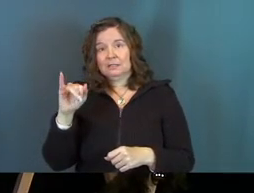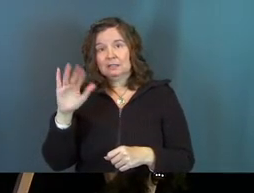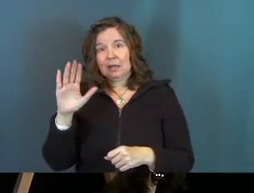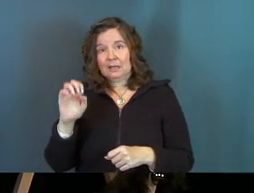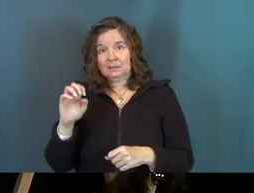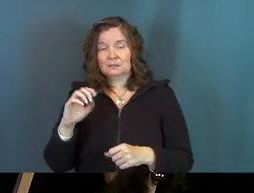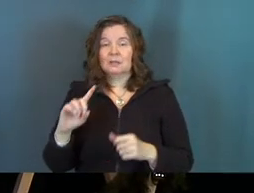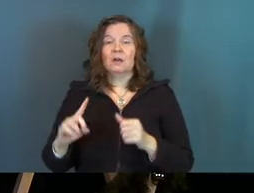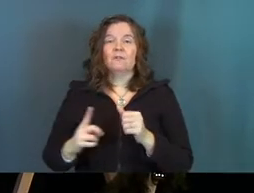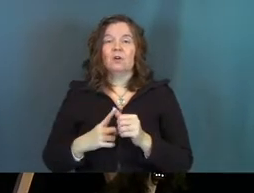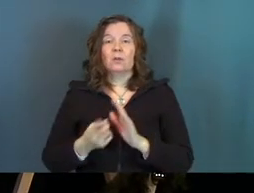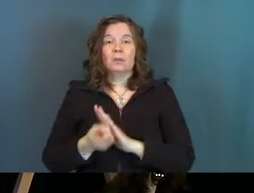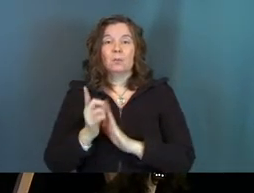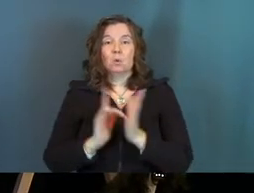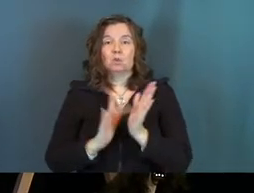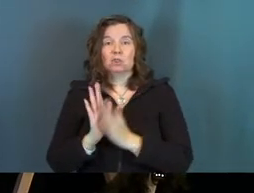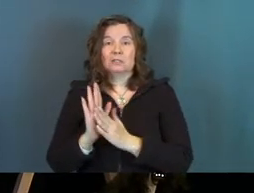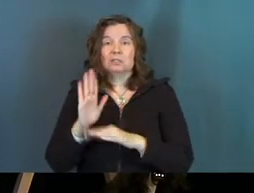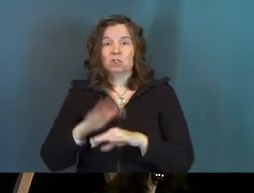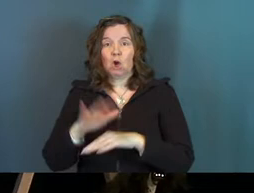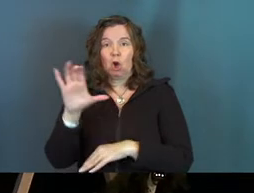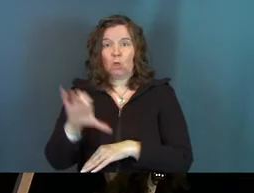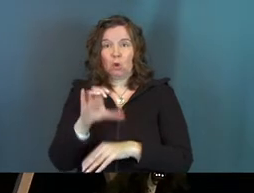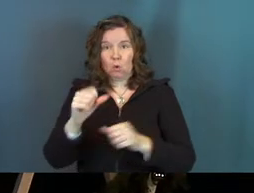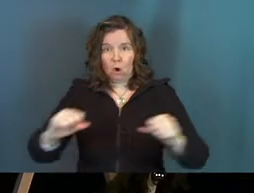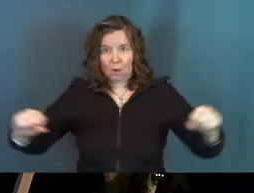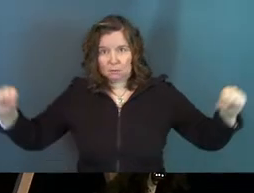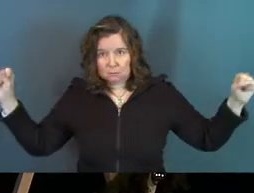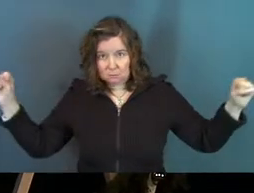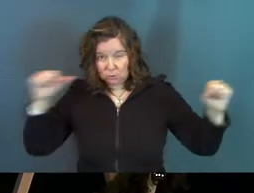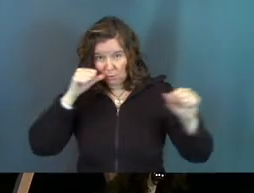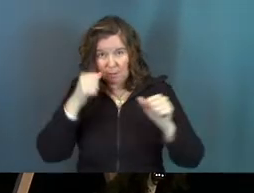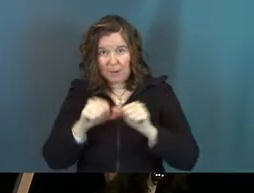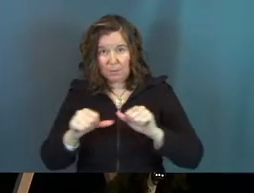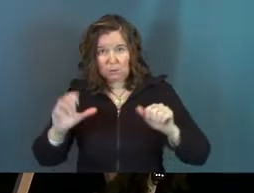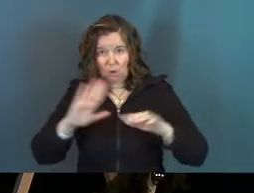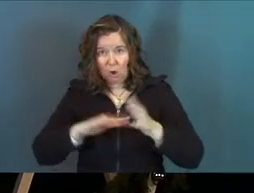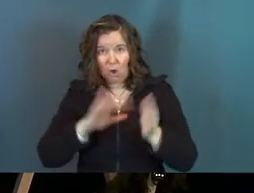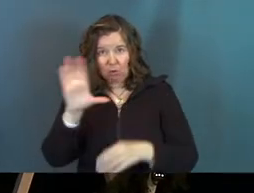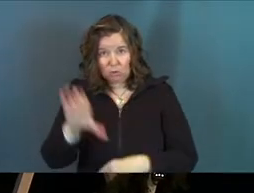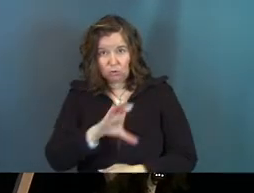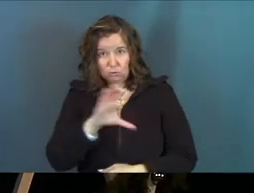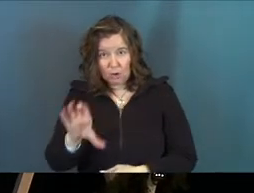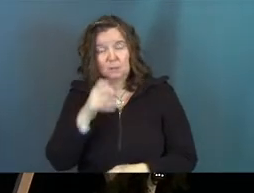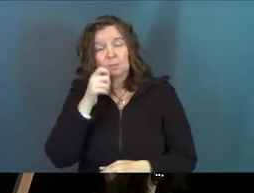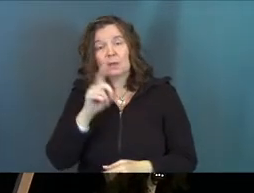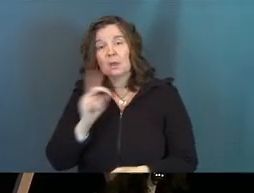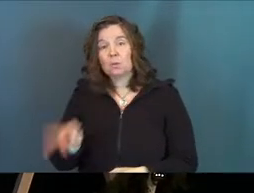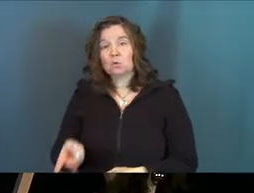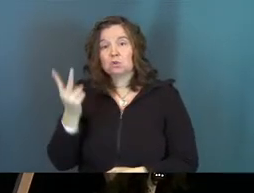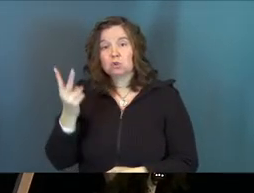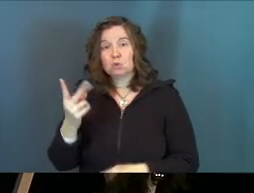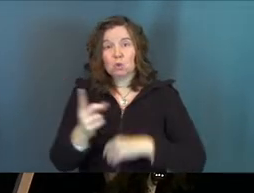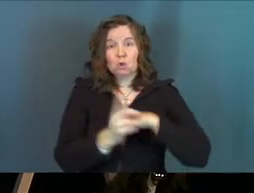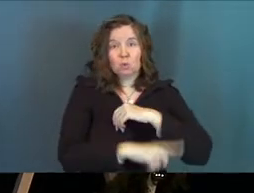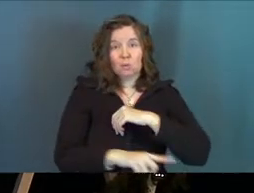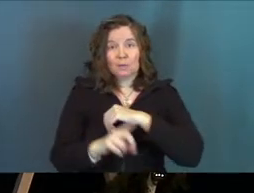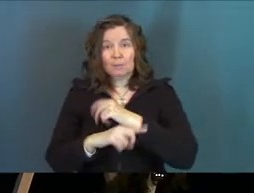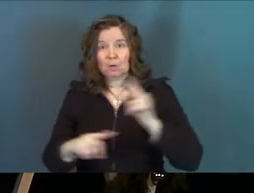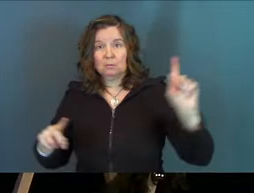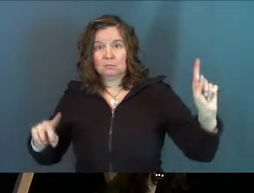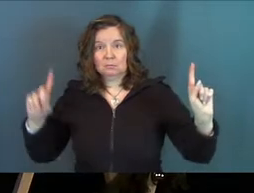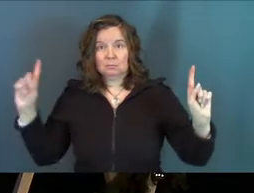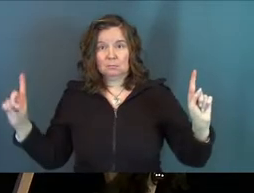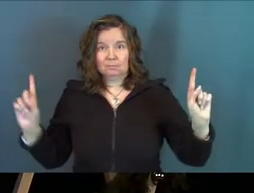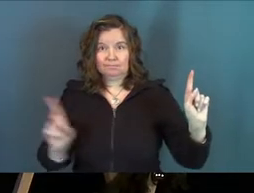this is the first heaven from the moment where Jesus is on the cross. Do you remember that moment where Jesus is on the cross? And you remember that there was two criminals beside